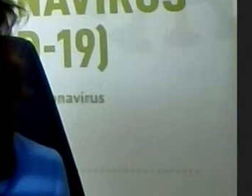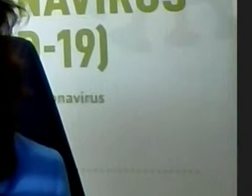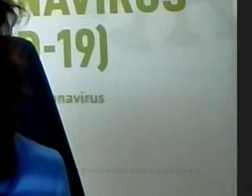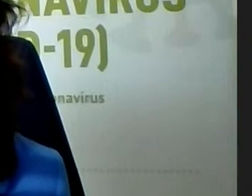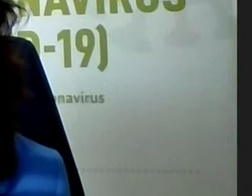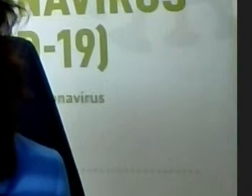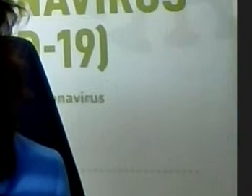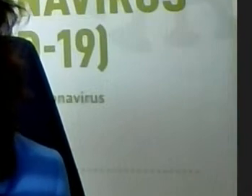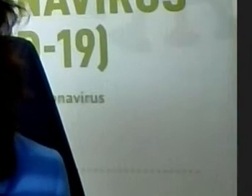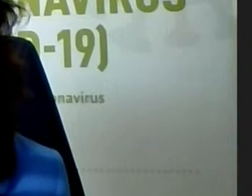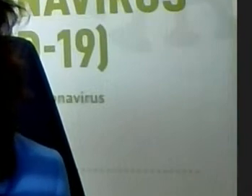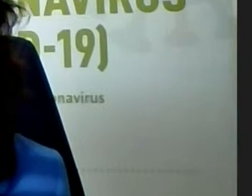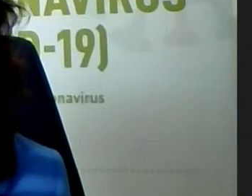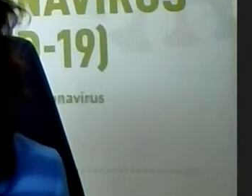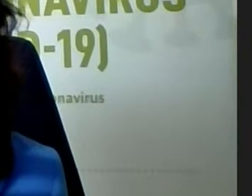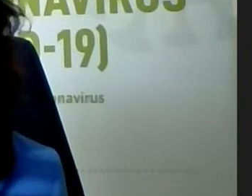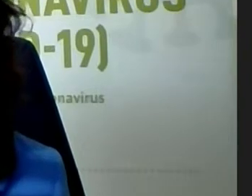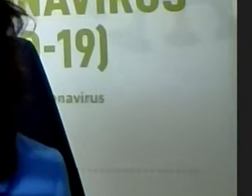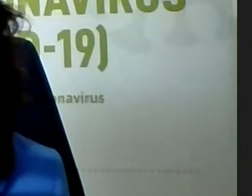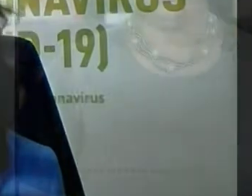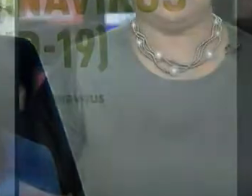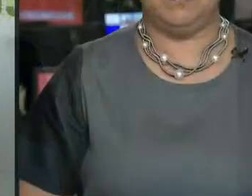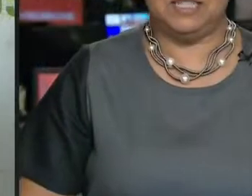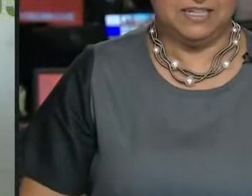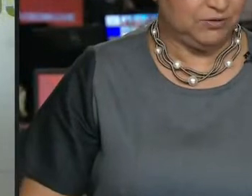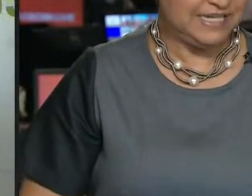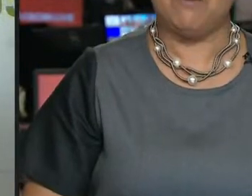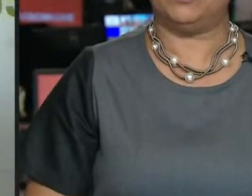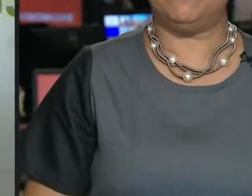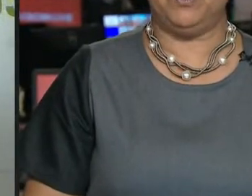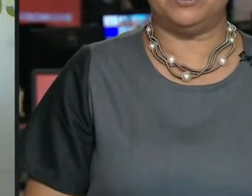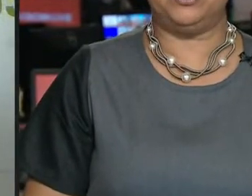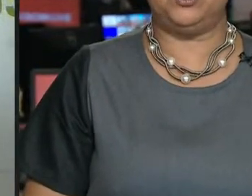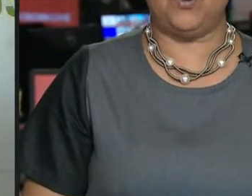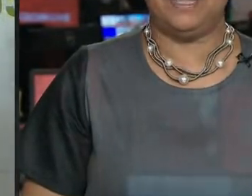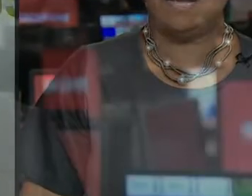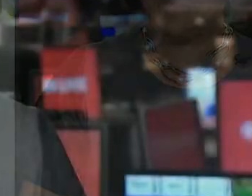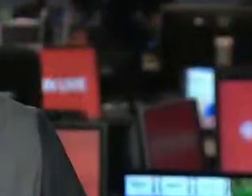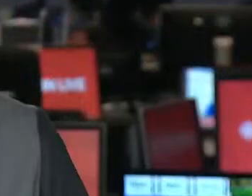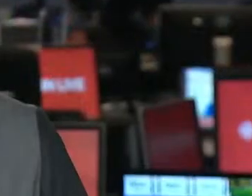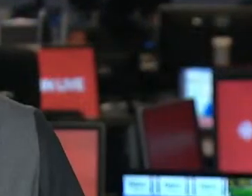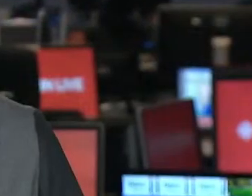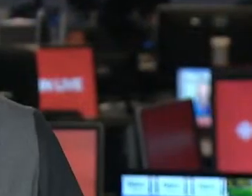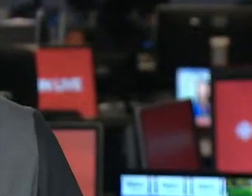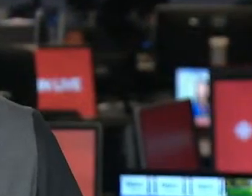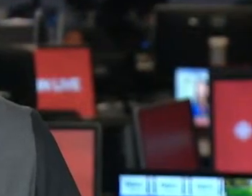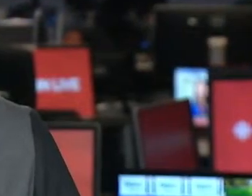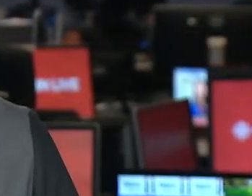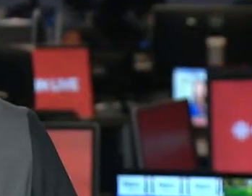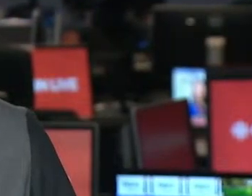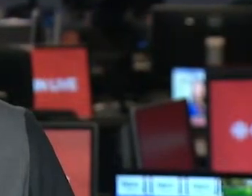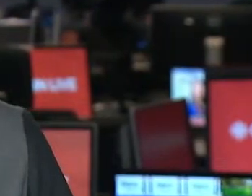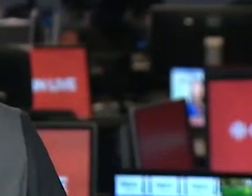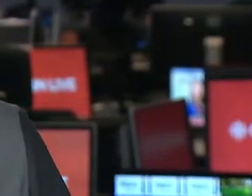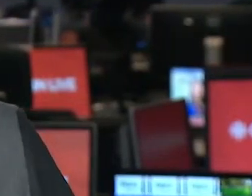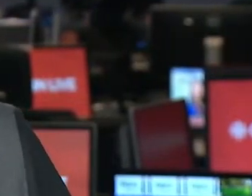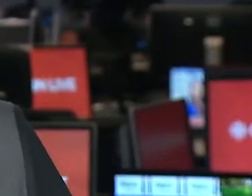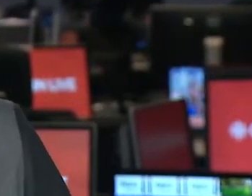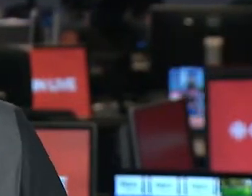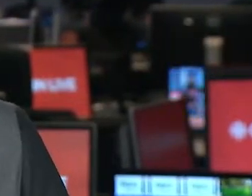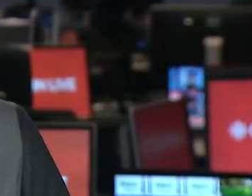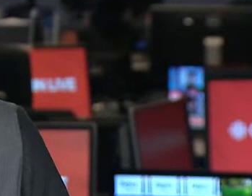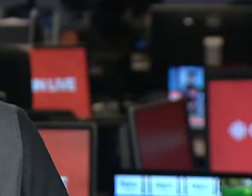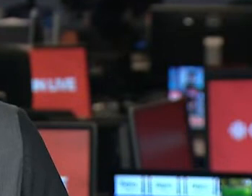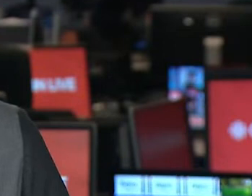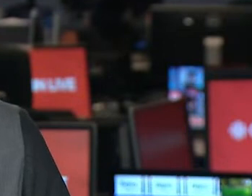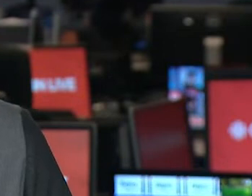you very much. You heard it here live on CBC News Network. If you are just joining us, welcome. I'm Suhana Marchand. This is